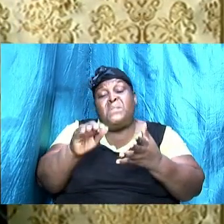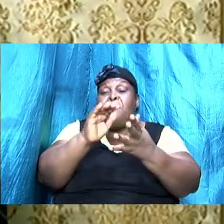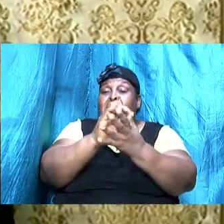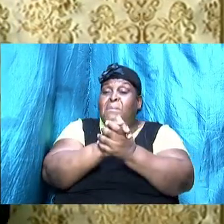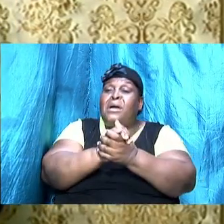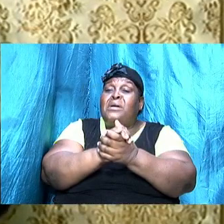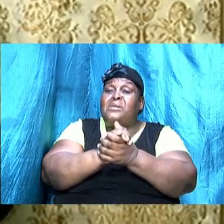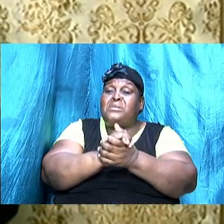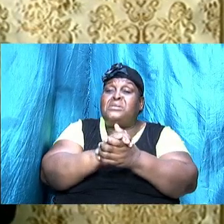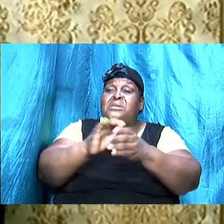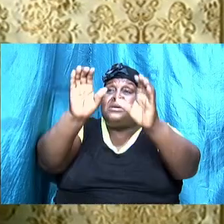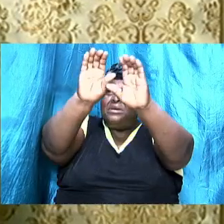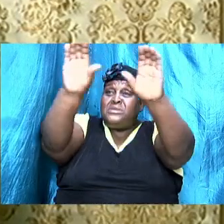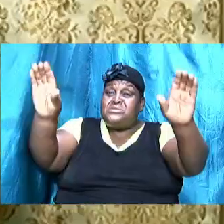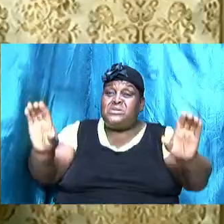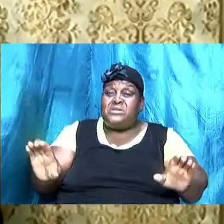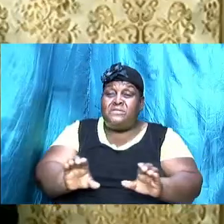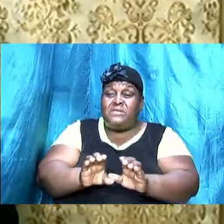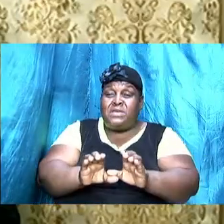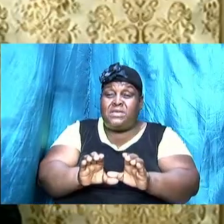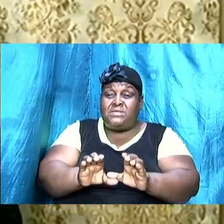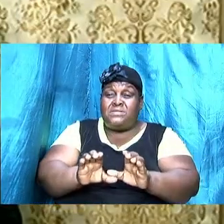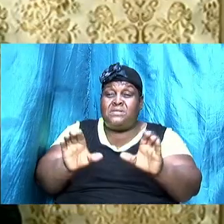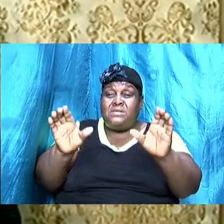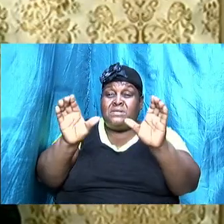certificate could not do that part.